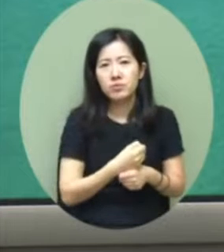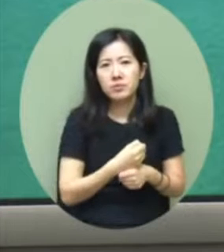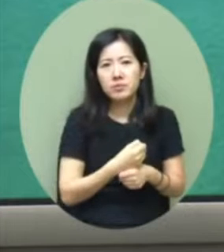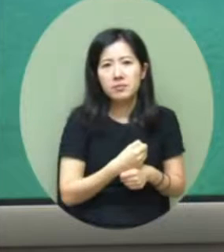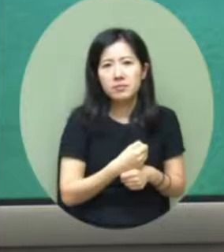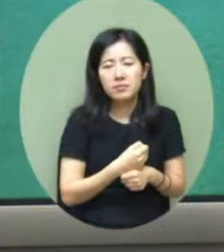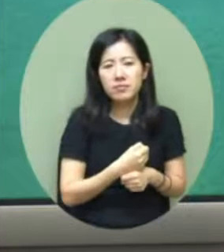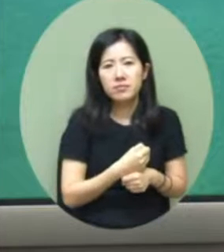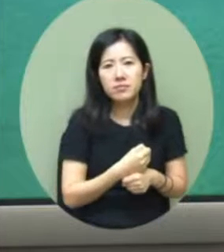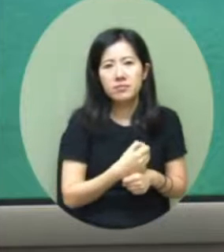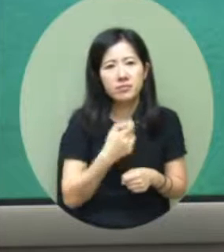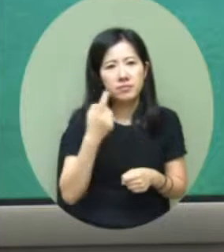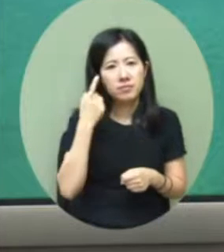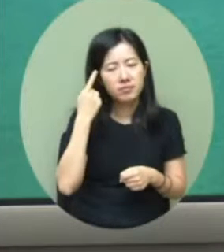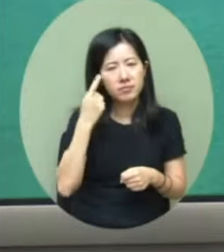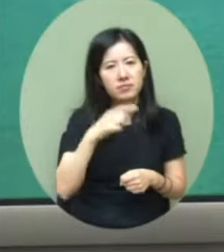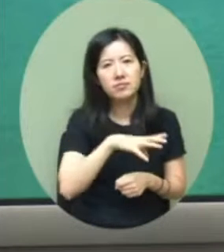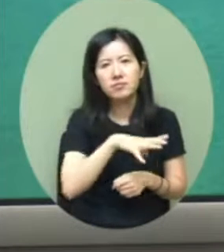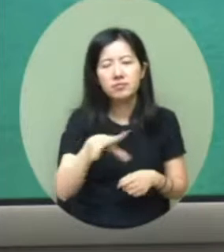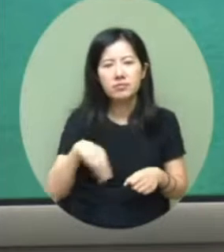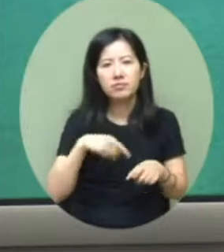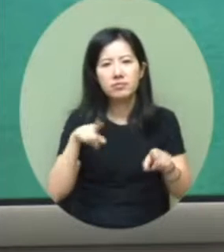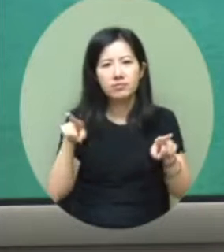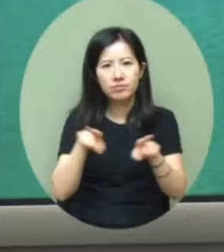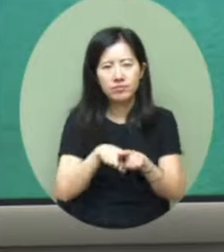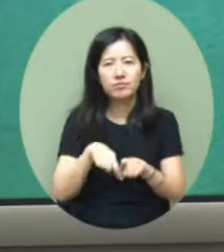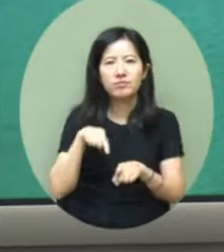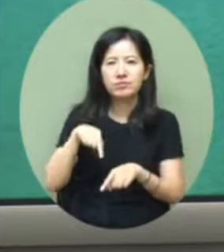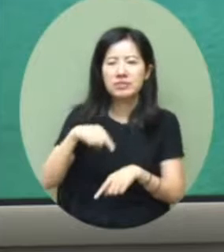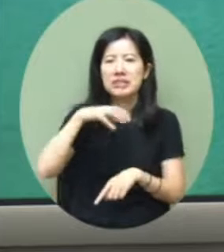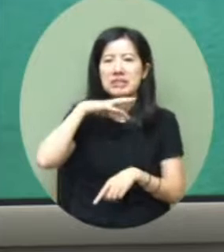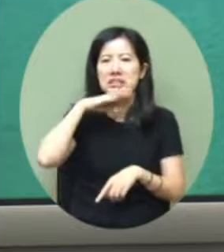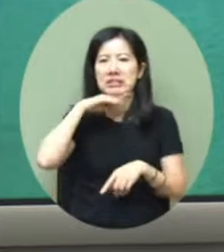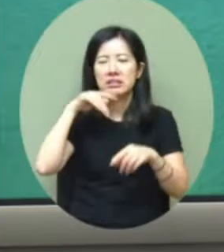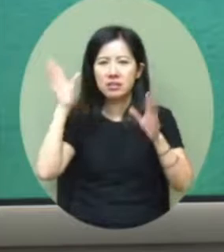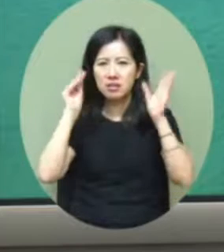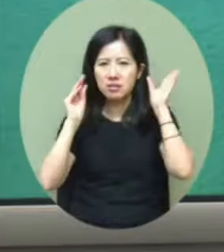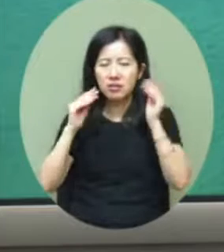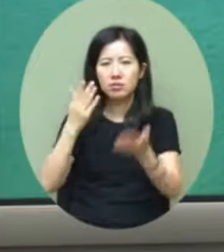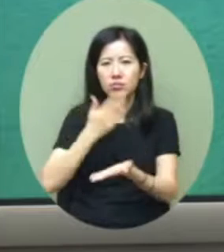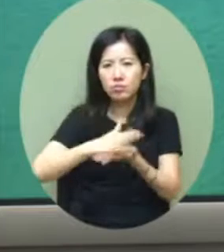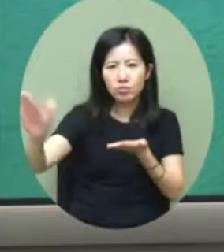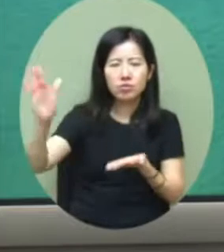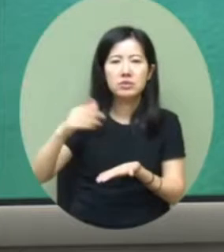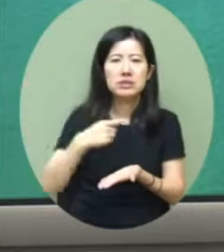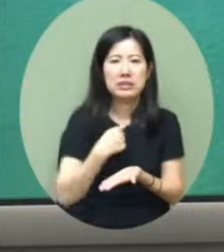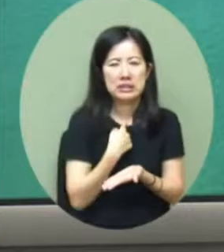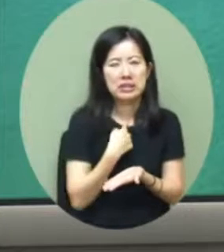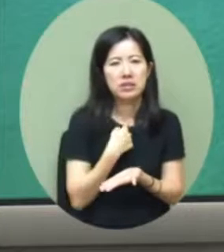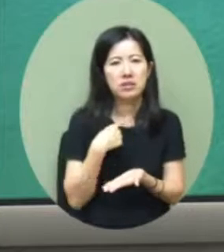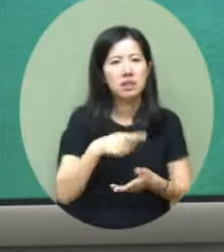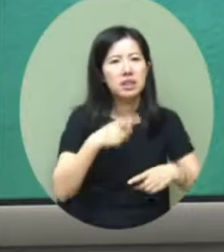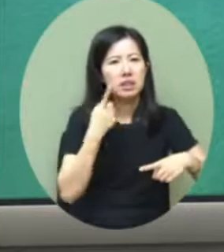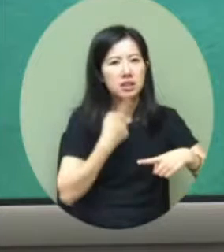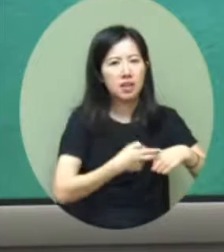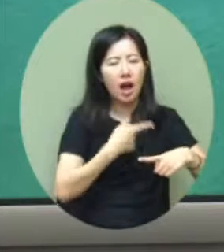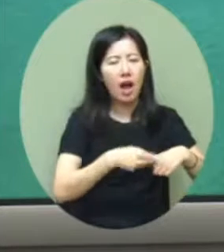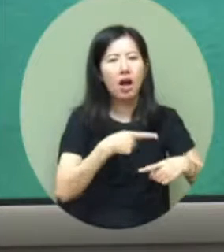Of course, the journalist industry would like us to